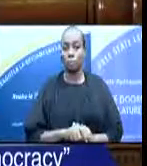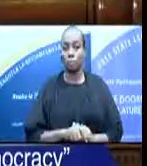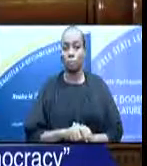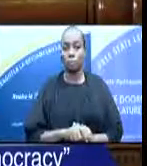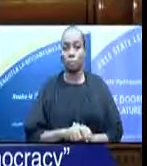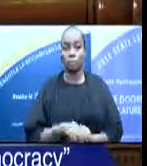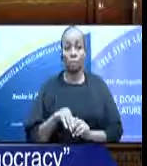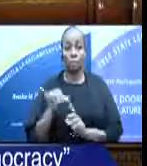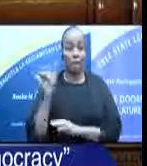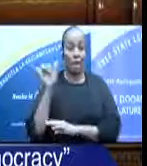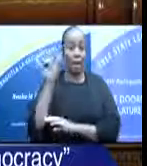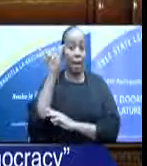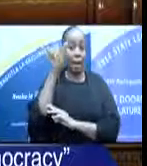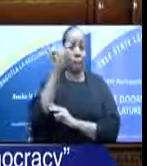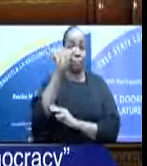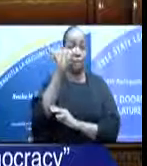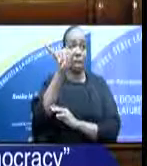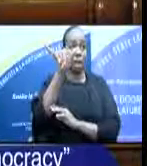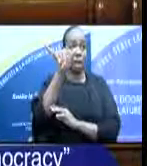Helicopter.